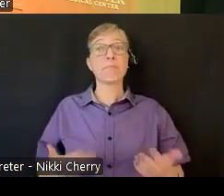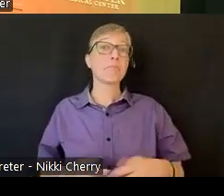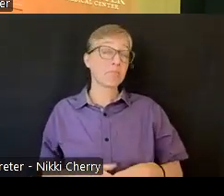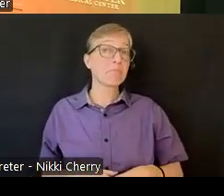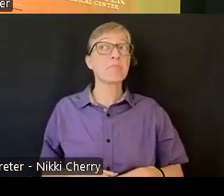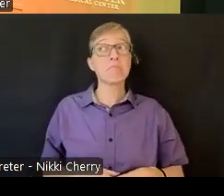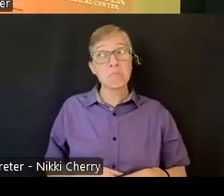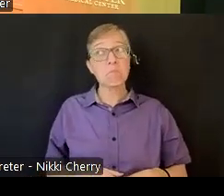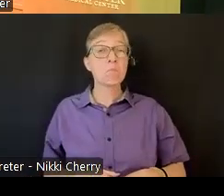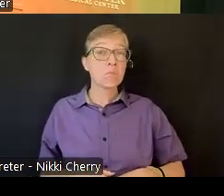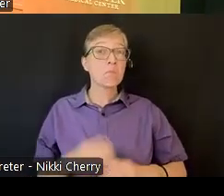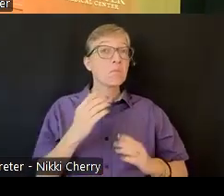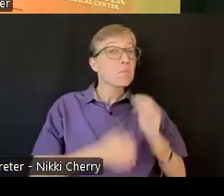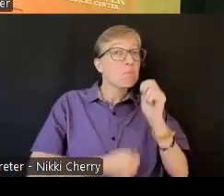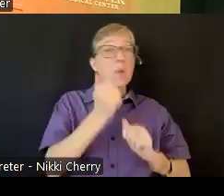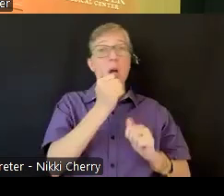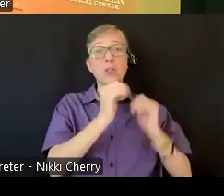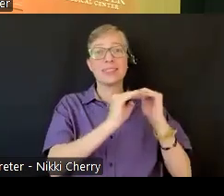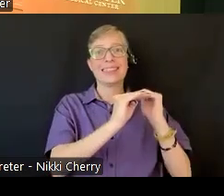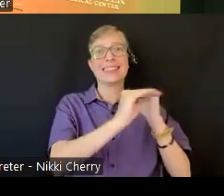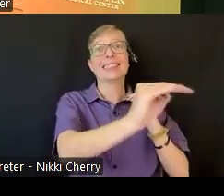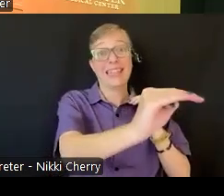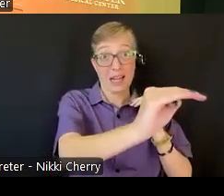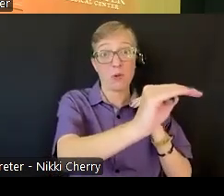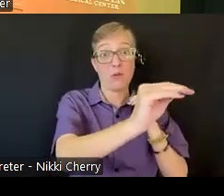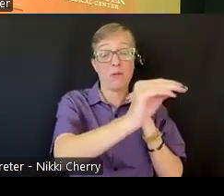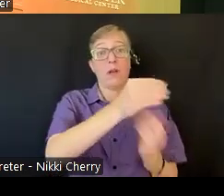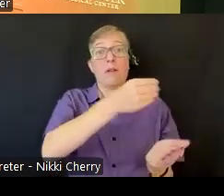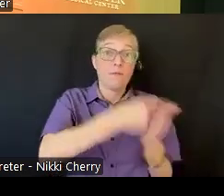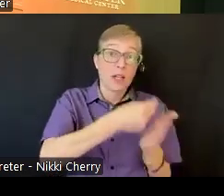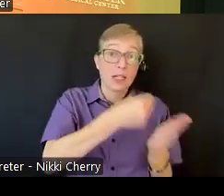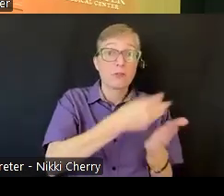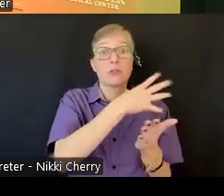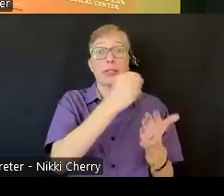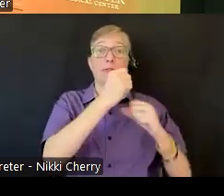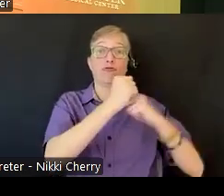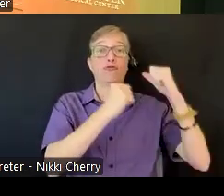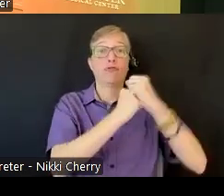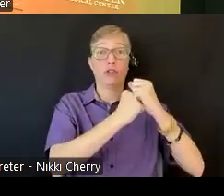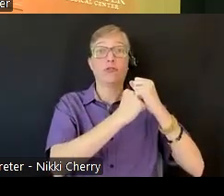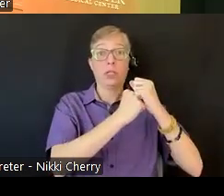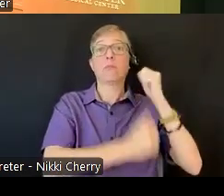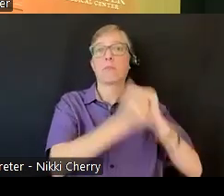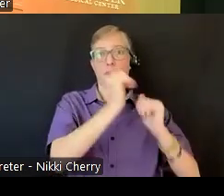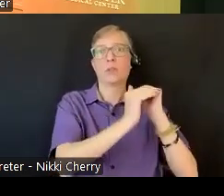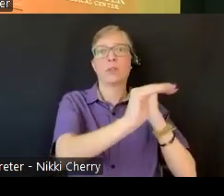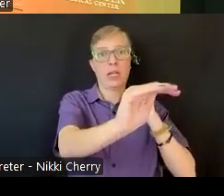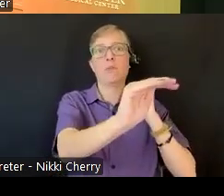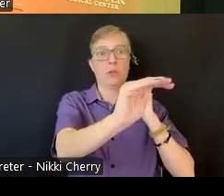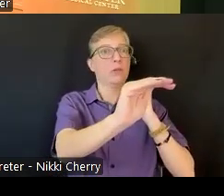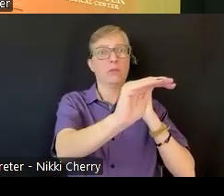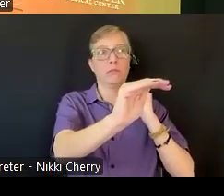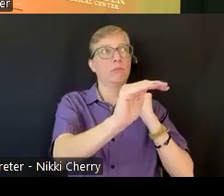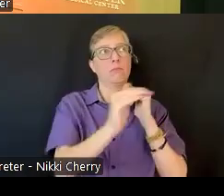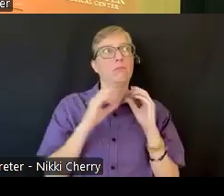stable financial as well as structural shape that we've been in the last several